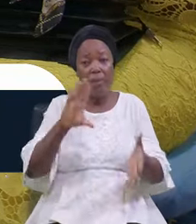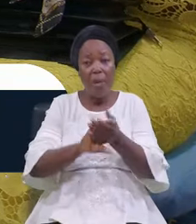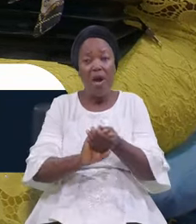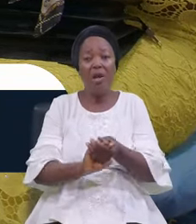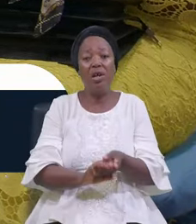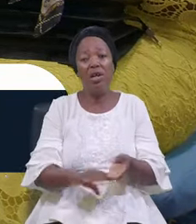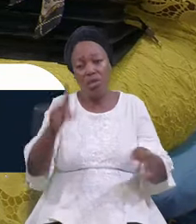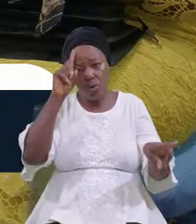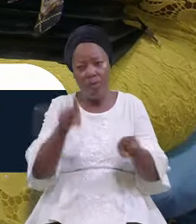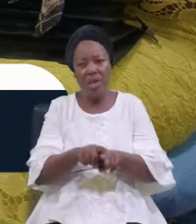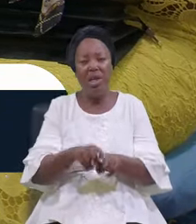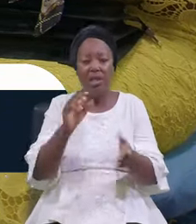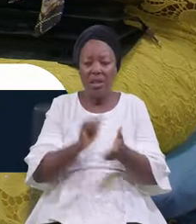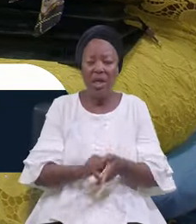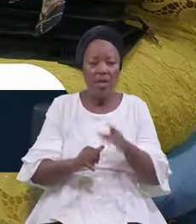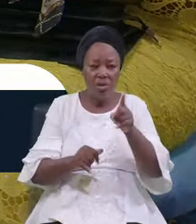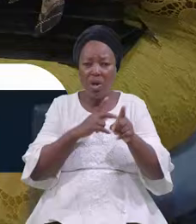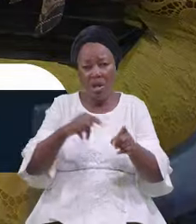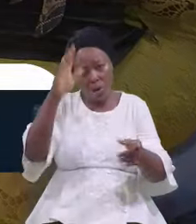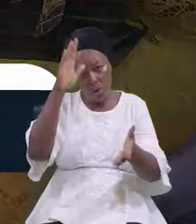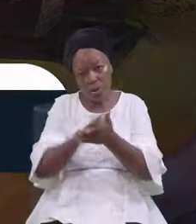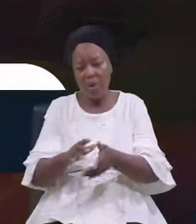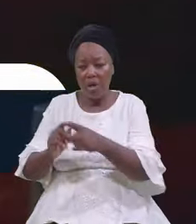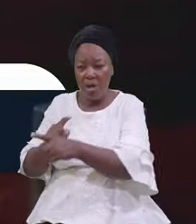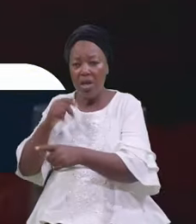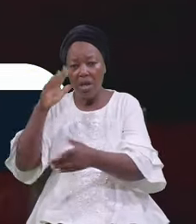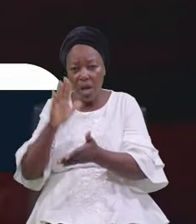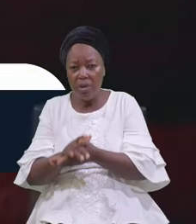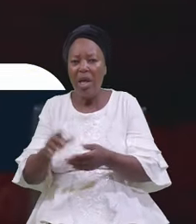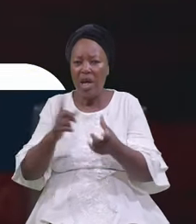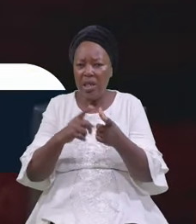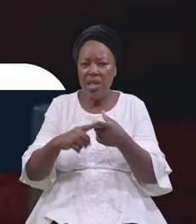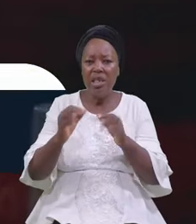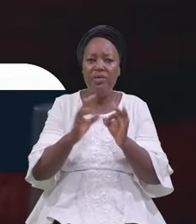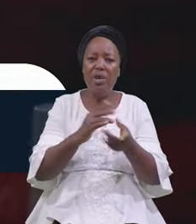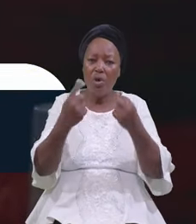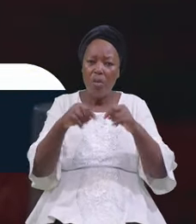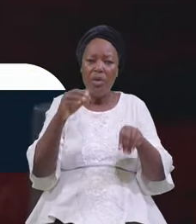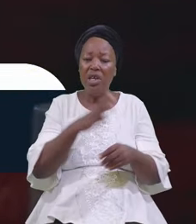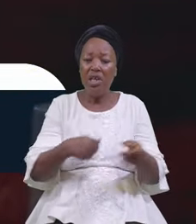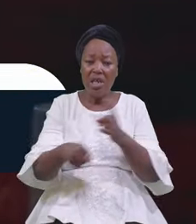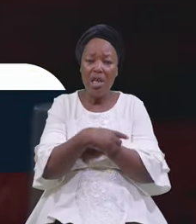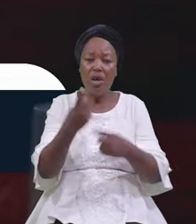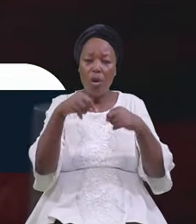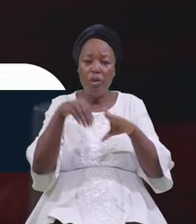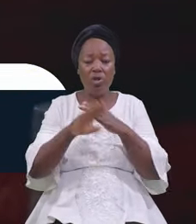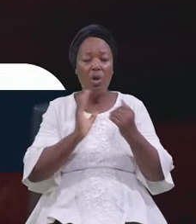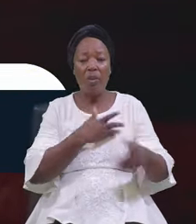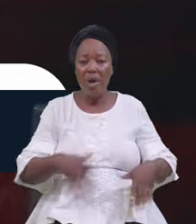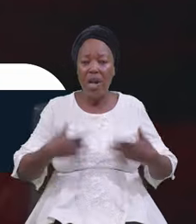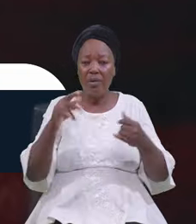is the bridegroom and we are the bride. And a day comes in our lives when we totally,